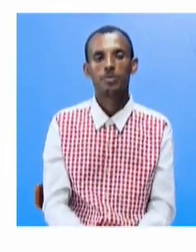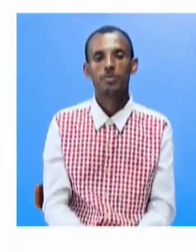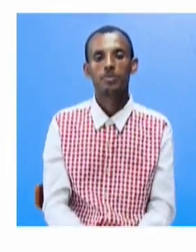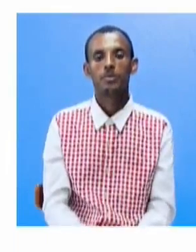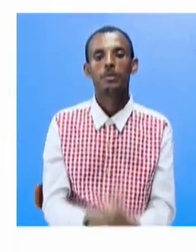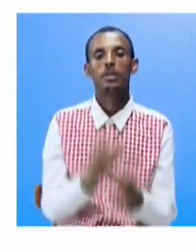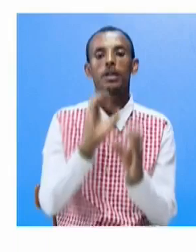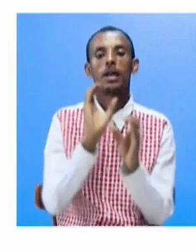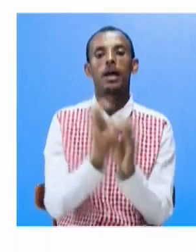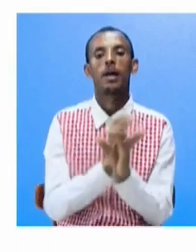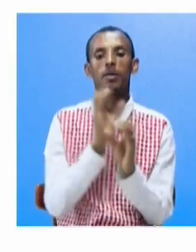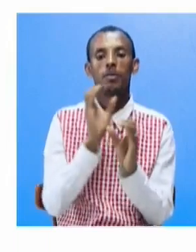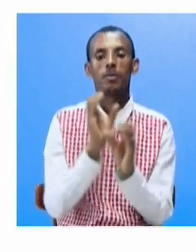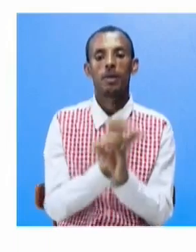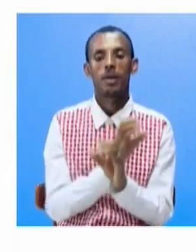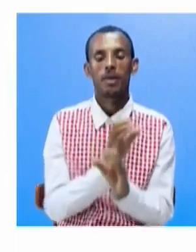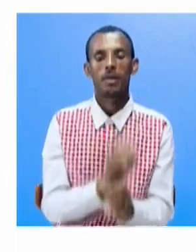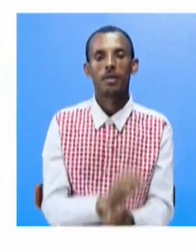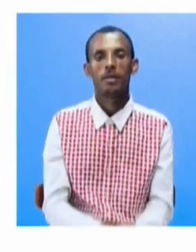Calculate